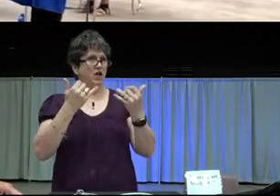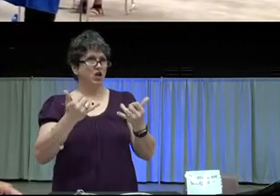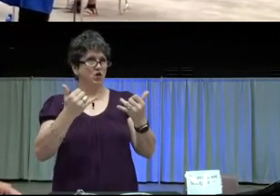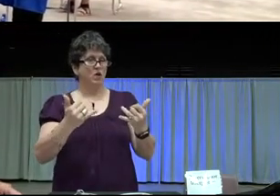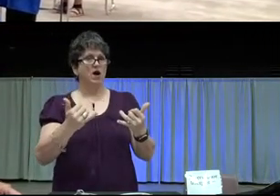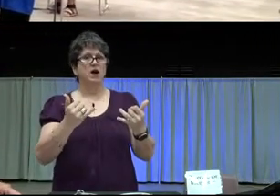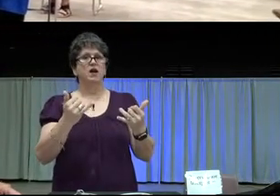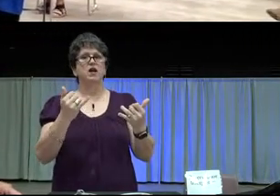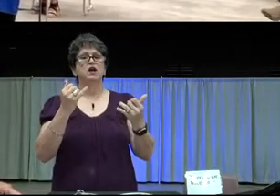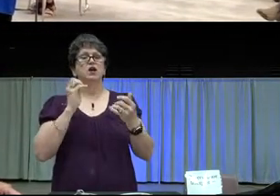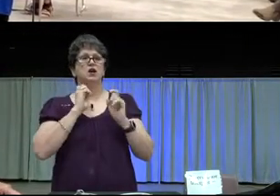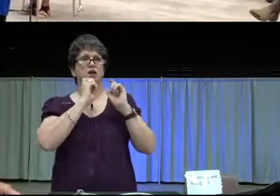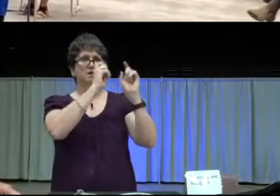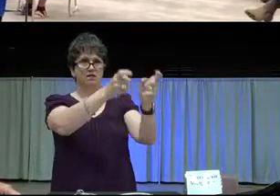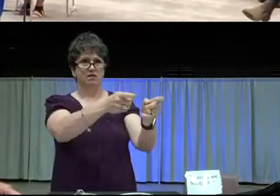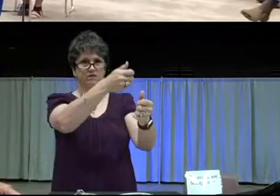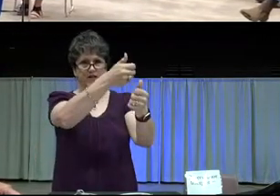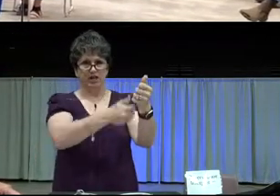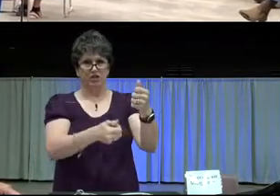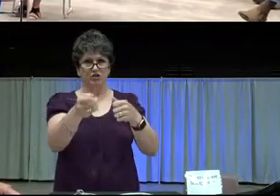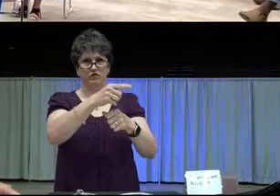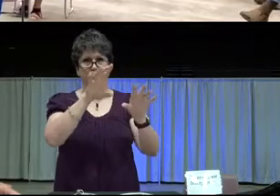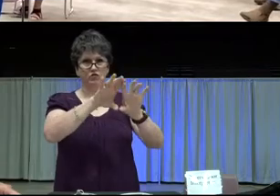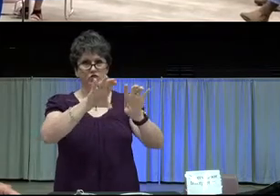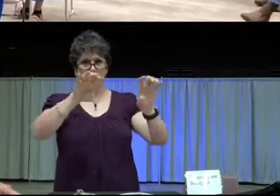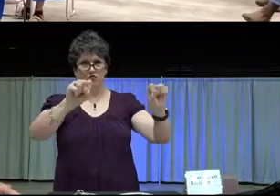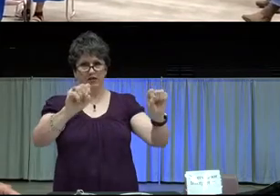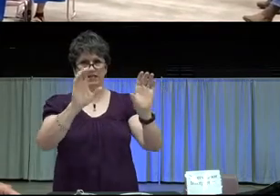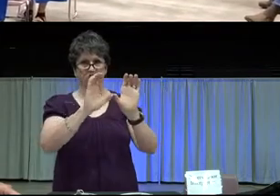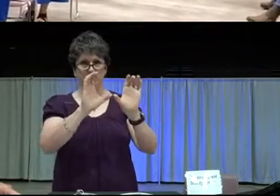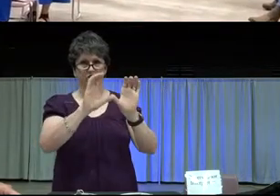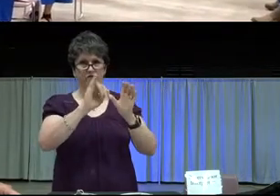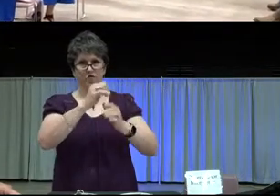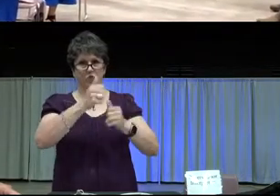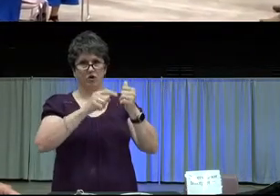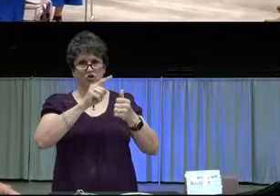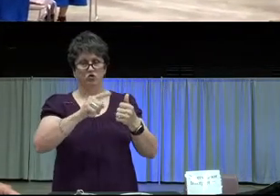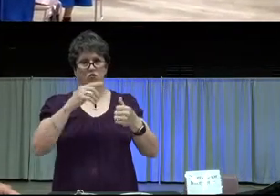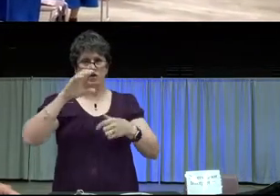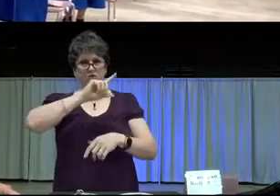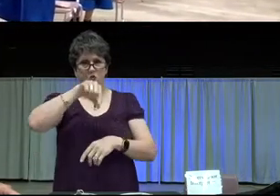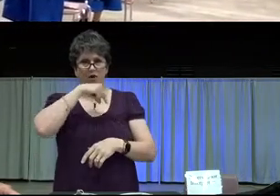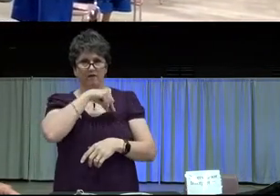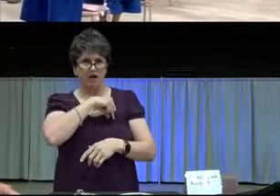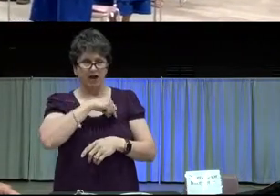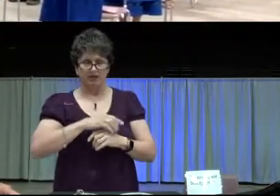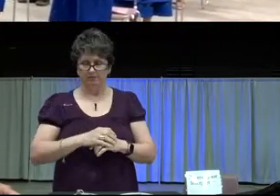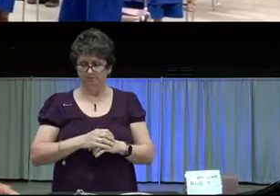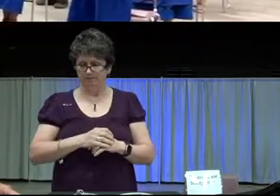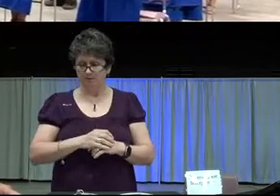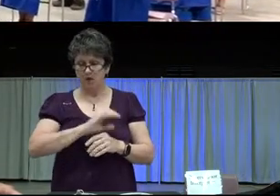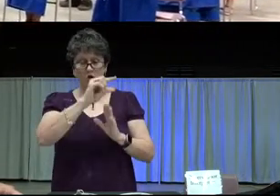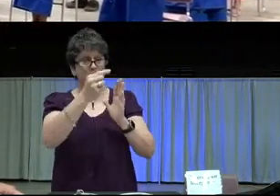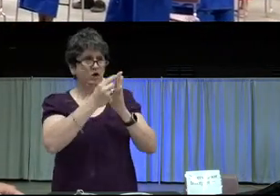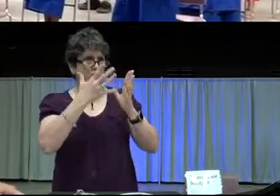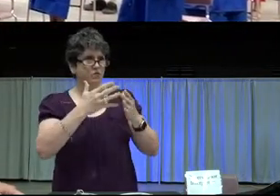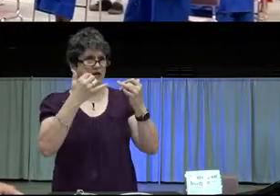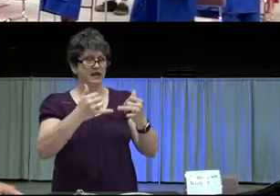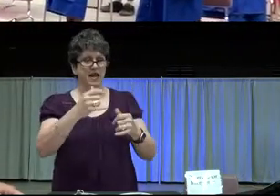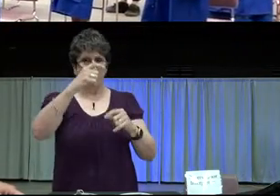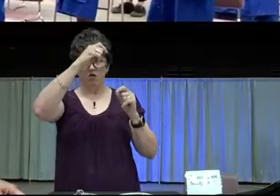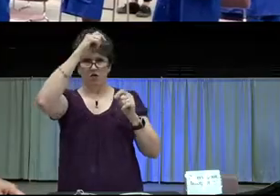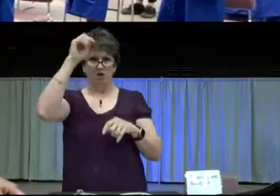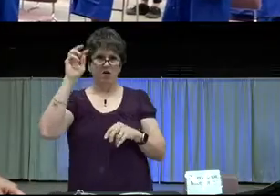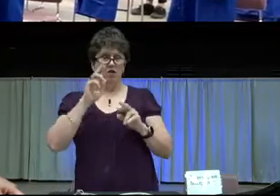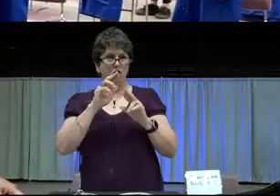hereby confer upon each of you the degrees and certificates for which you have qualified. Graduates, you may now